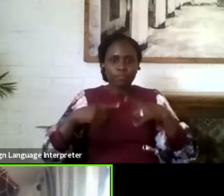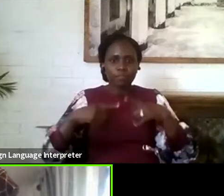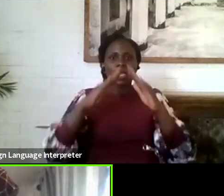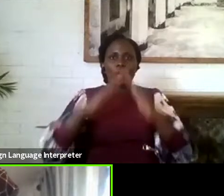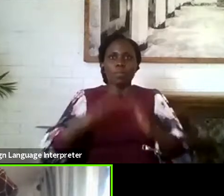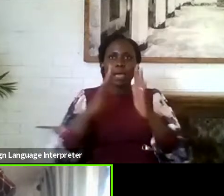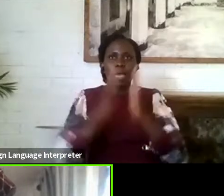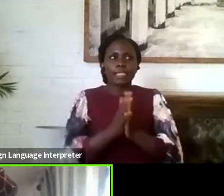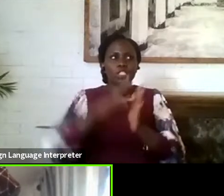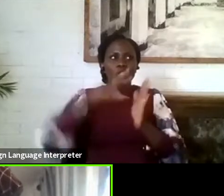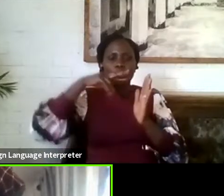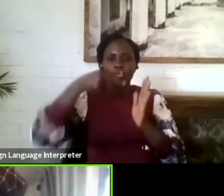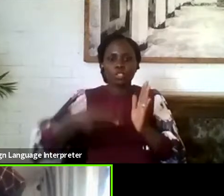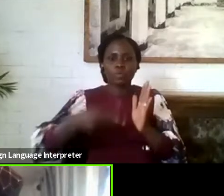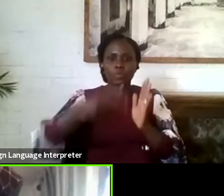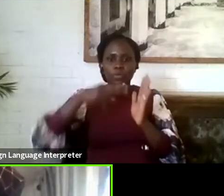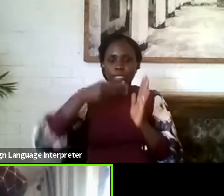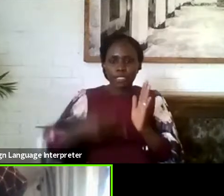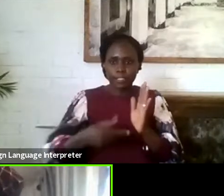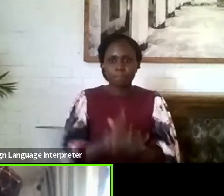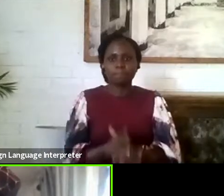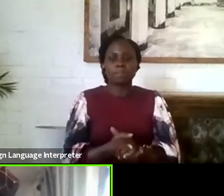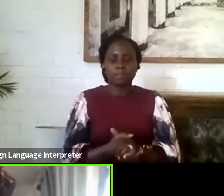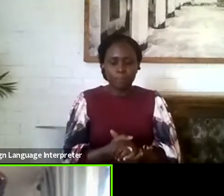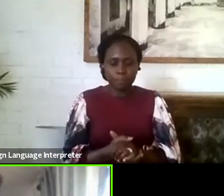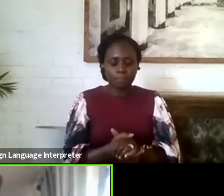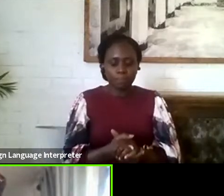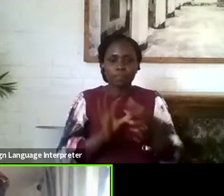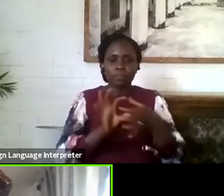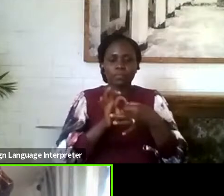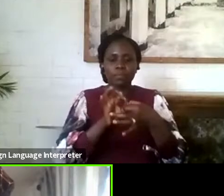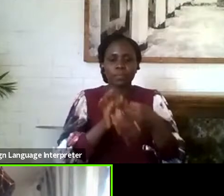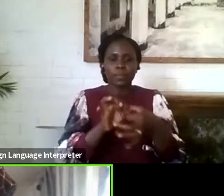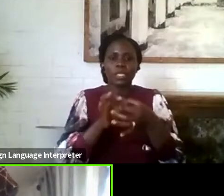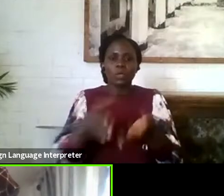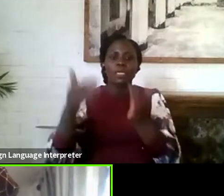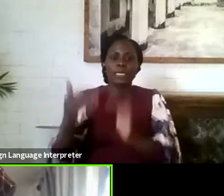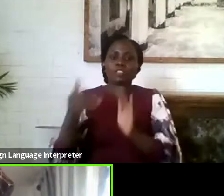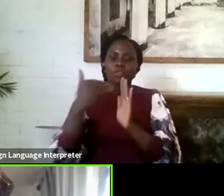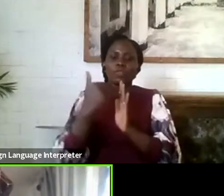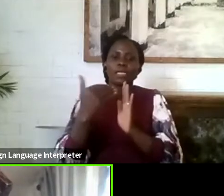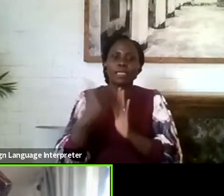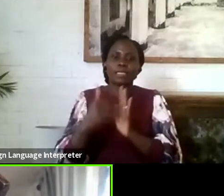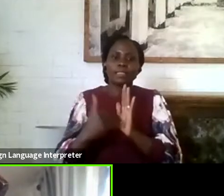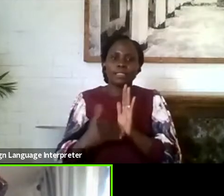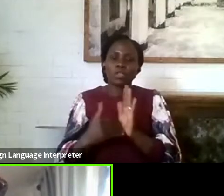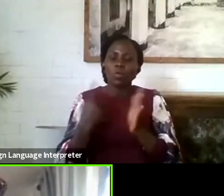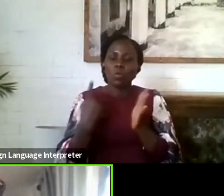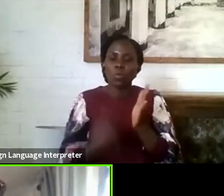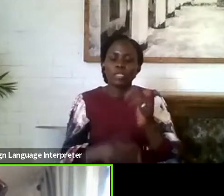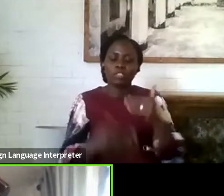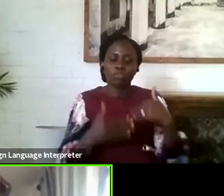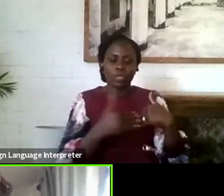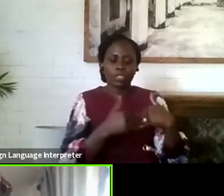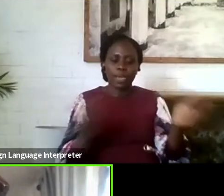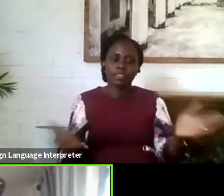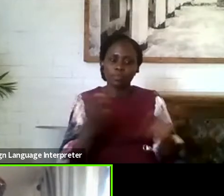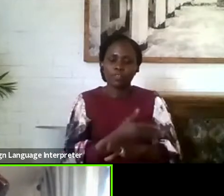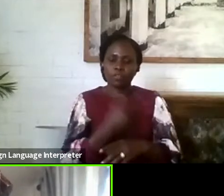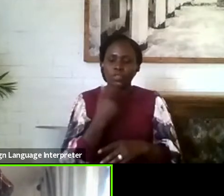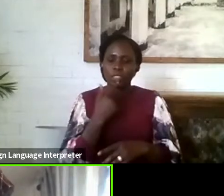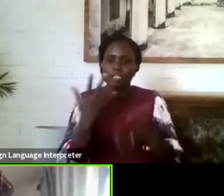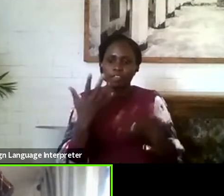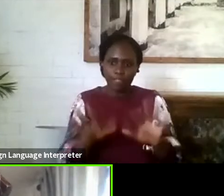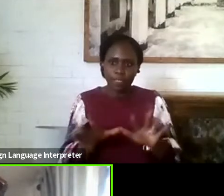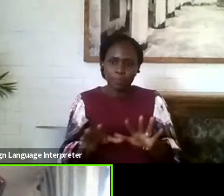correspondences. On the next on this list is transparency, which I had mentioned before, in communicating